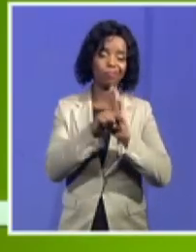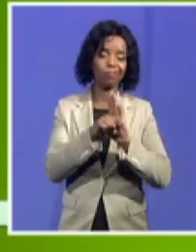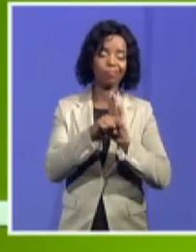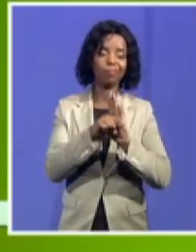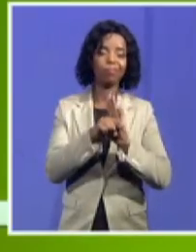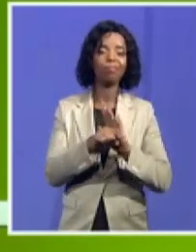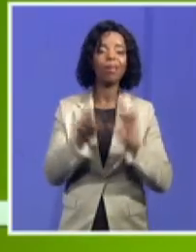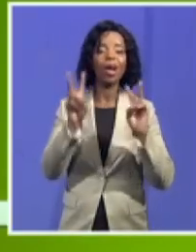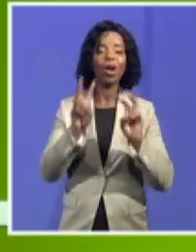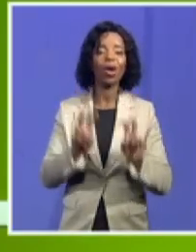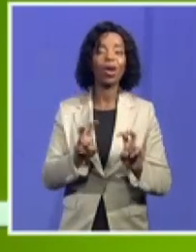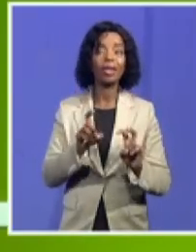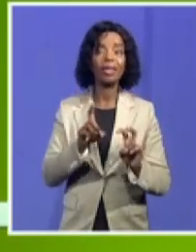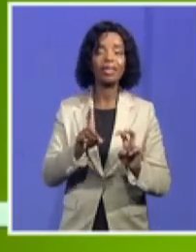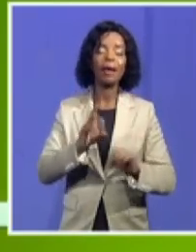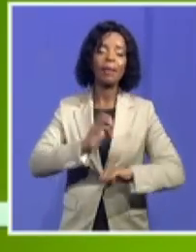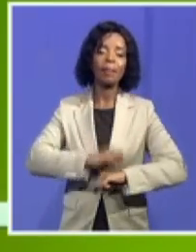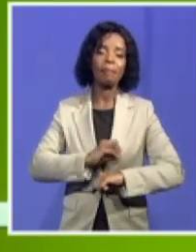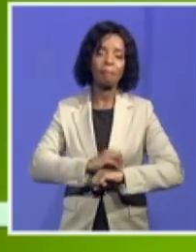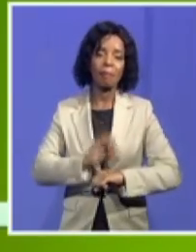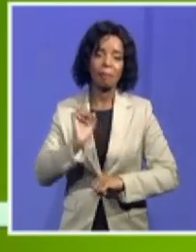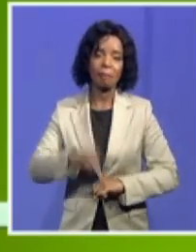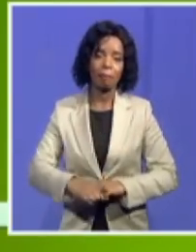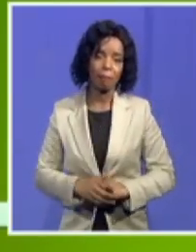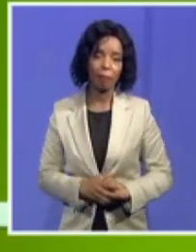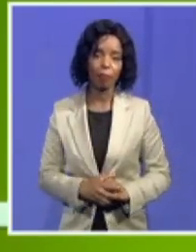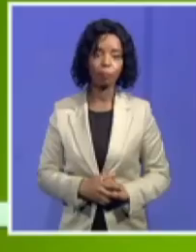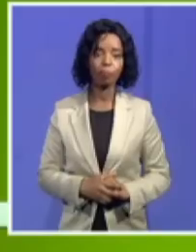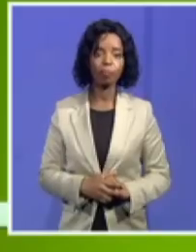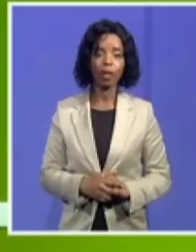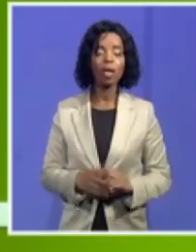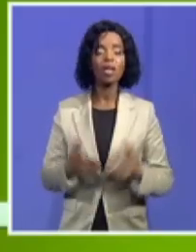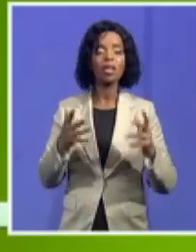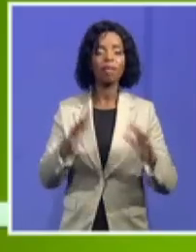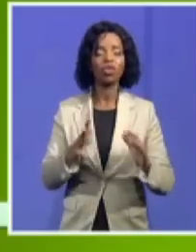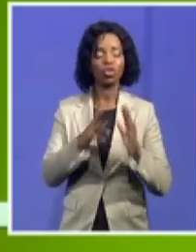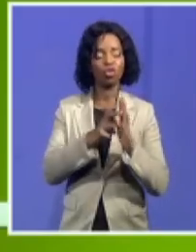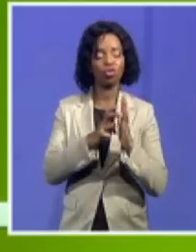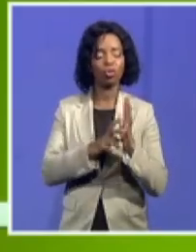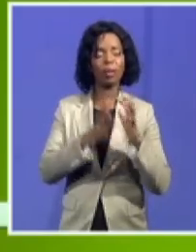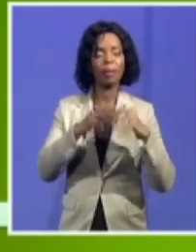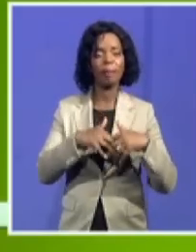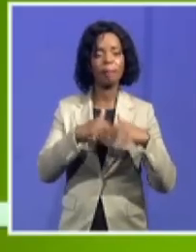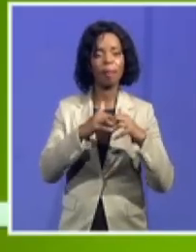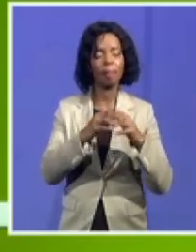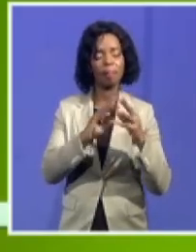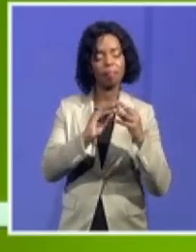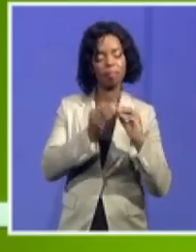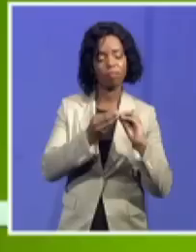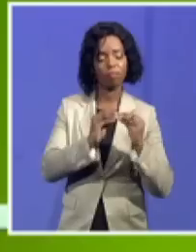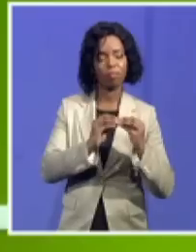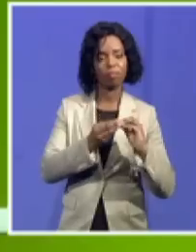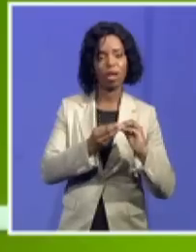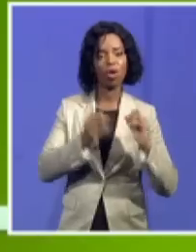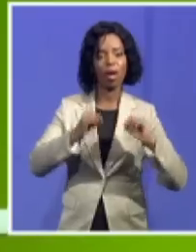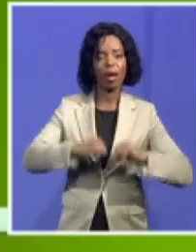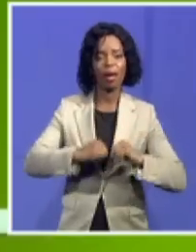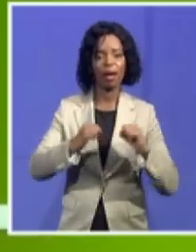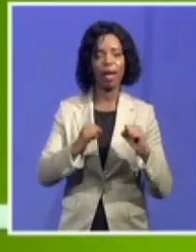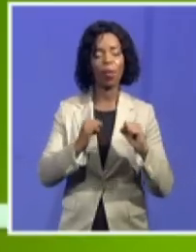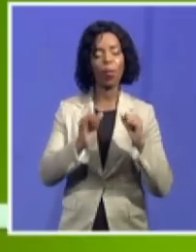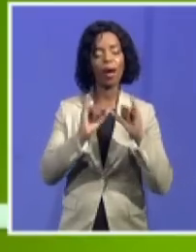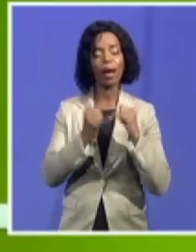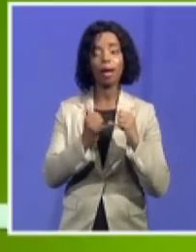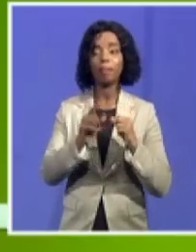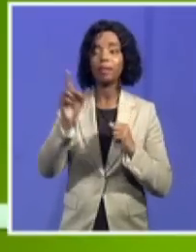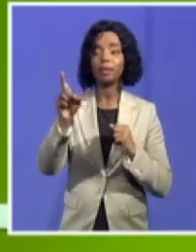generation. Regulations have been amended to allow companies to invest in new generation